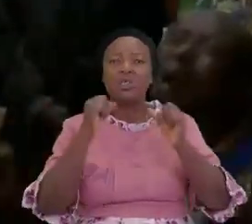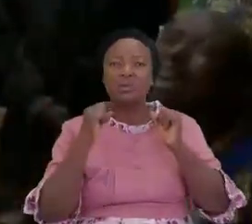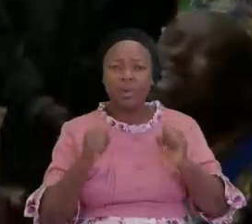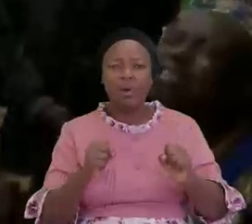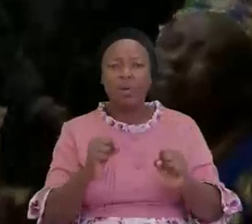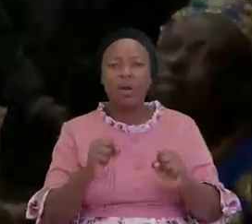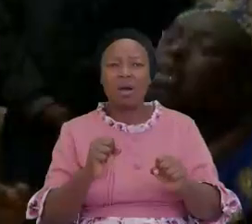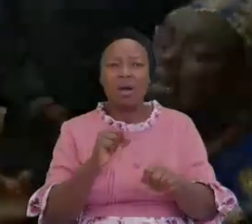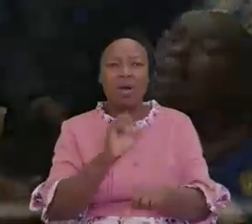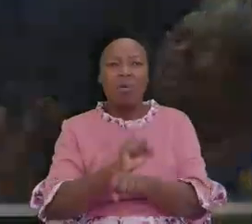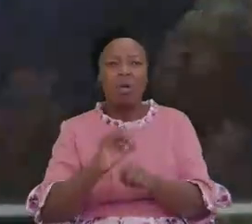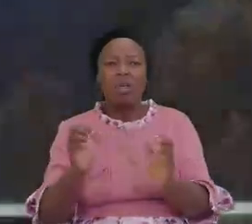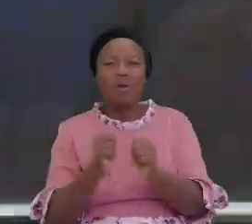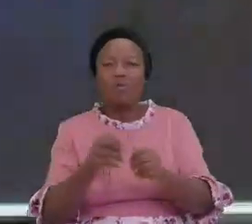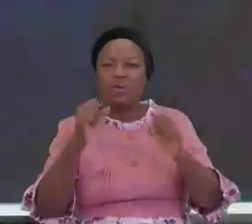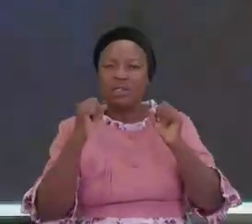walking with power,